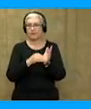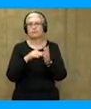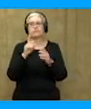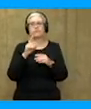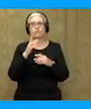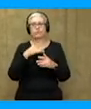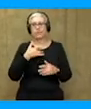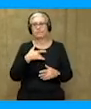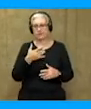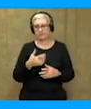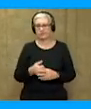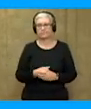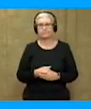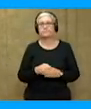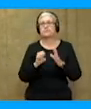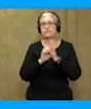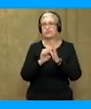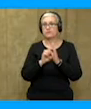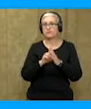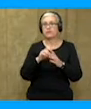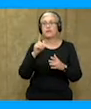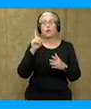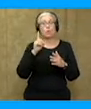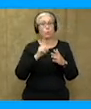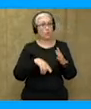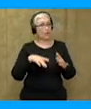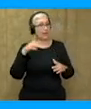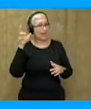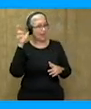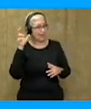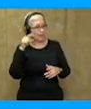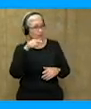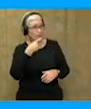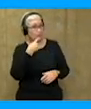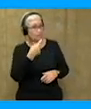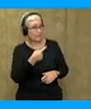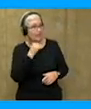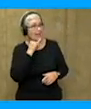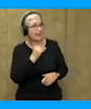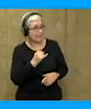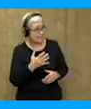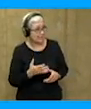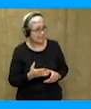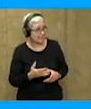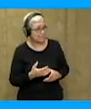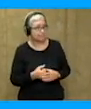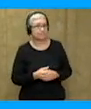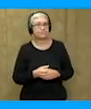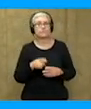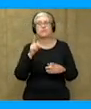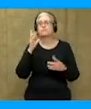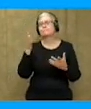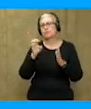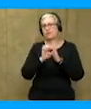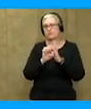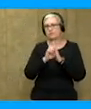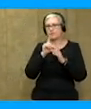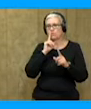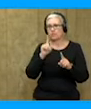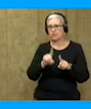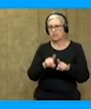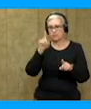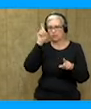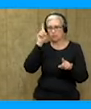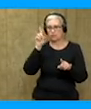example. What I'm hearing you say is. So, for example, if your sister and you or